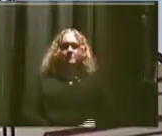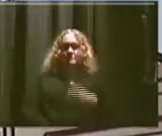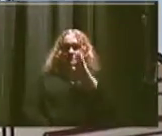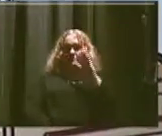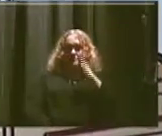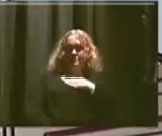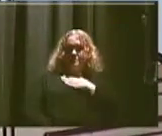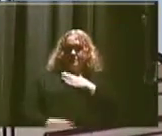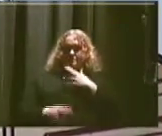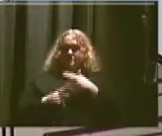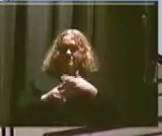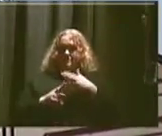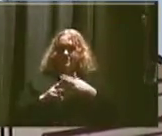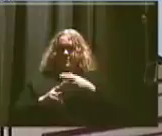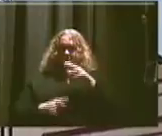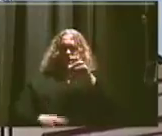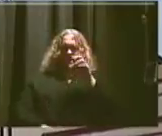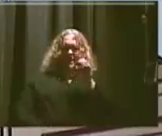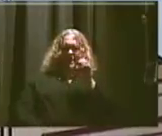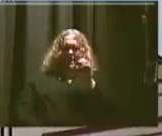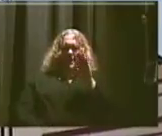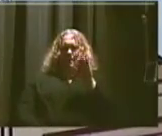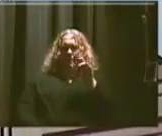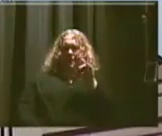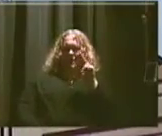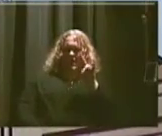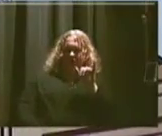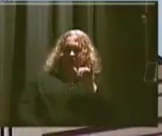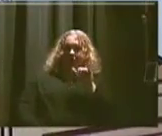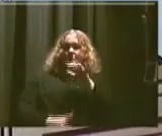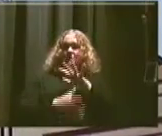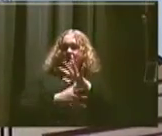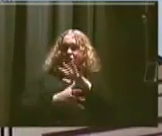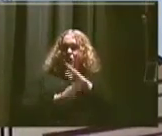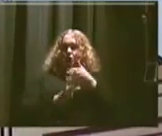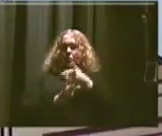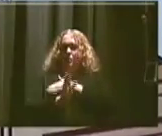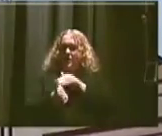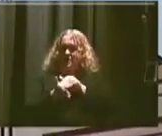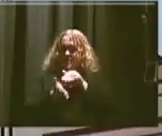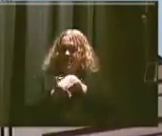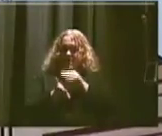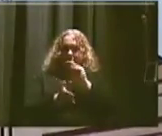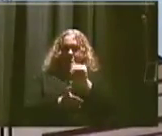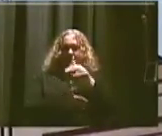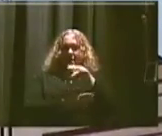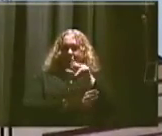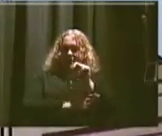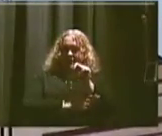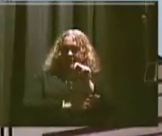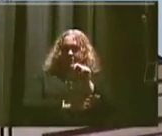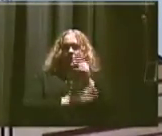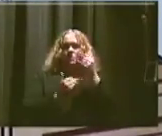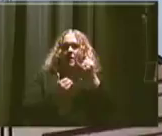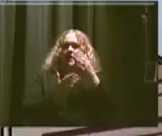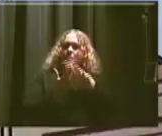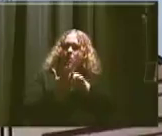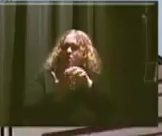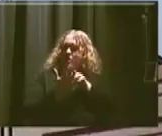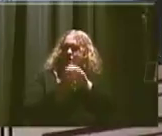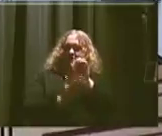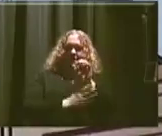Hello, my name is Epiphany Clarkson, and I'm a senior in the pre-med magnet. This year, we are currently learning about EKG, which